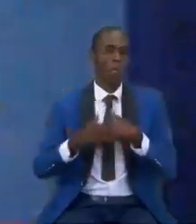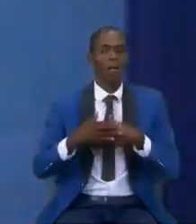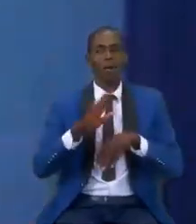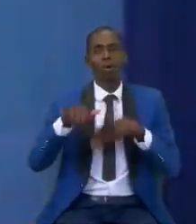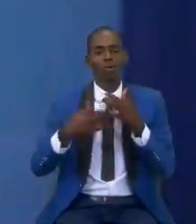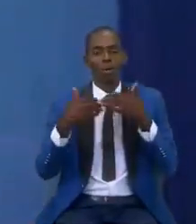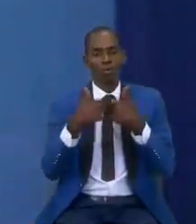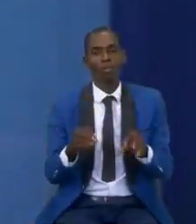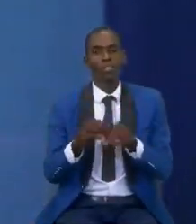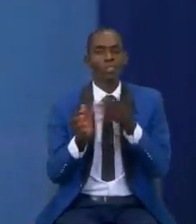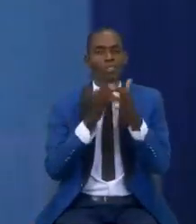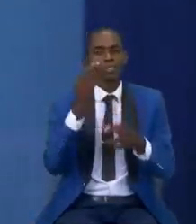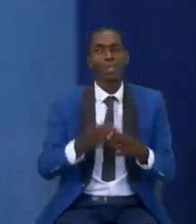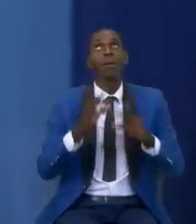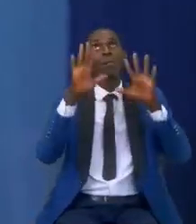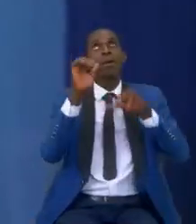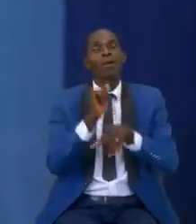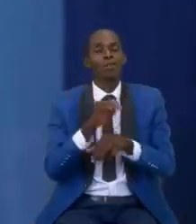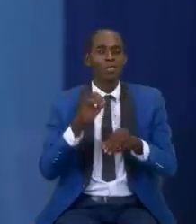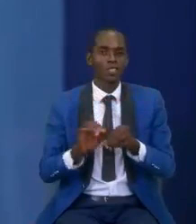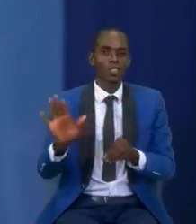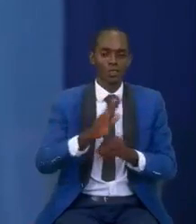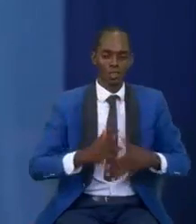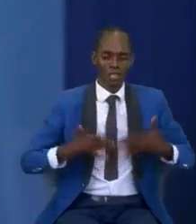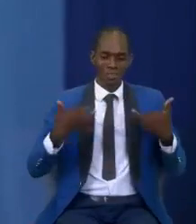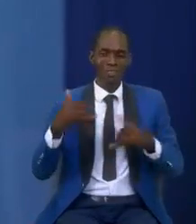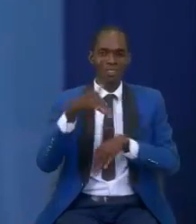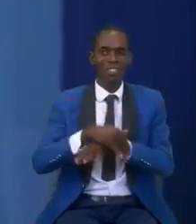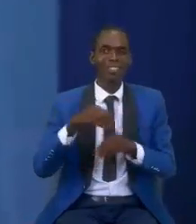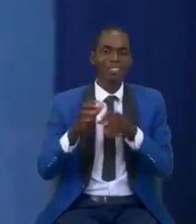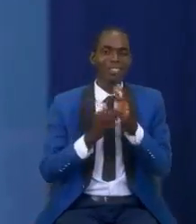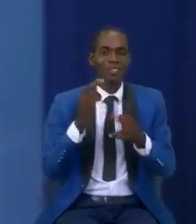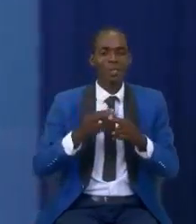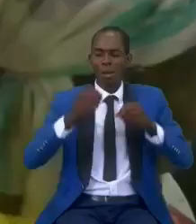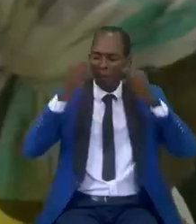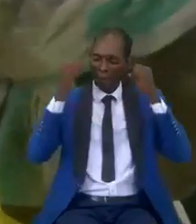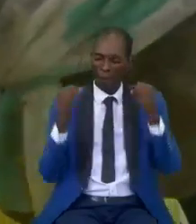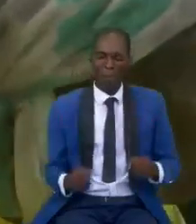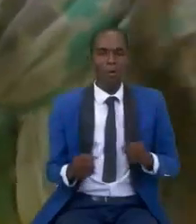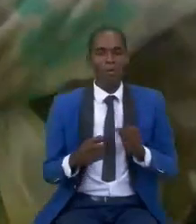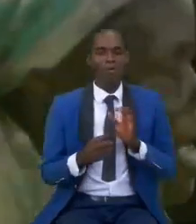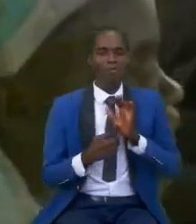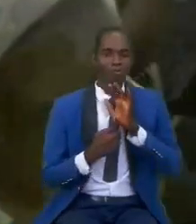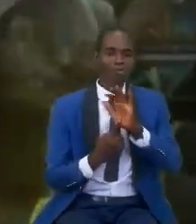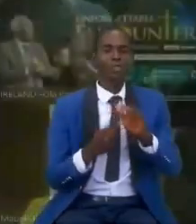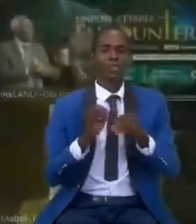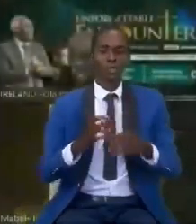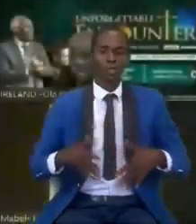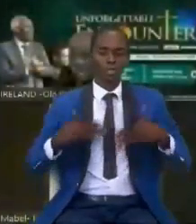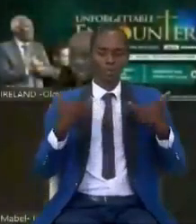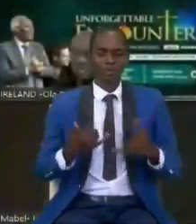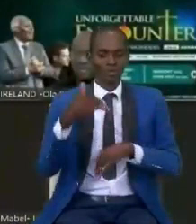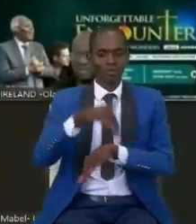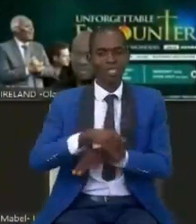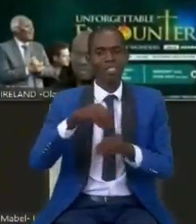Jesus. Power manifestation in your life tonight in Jesus' name. Look at verse 19.